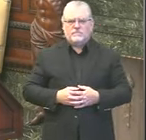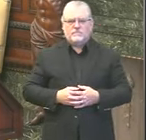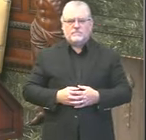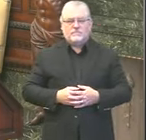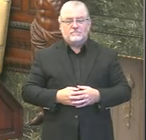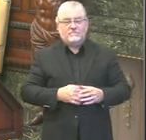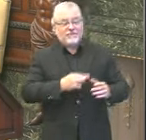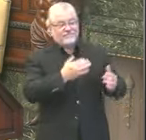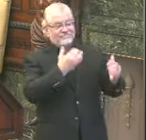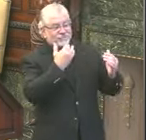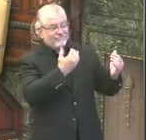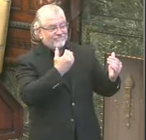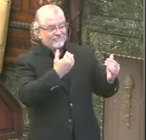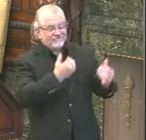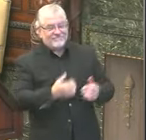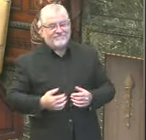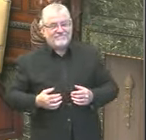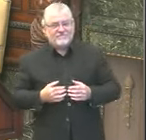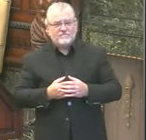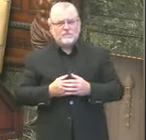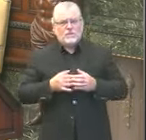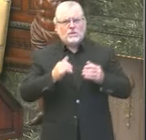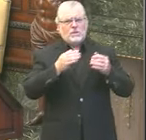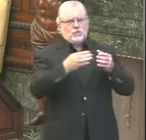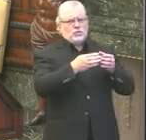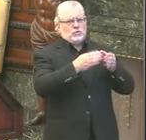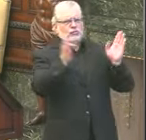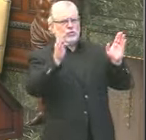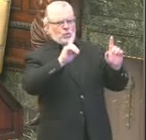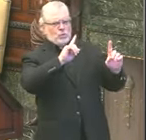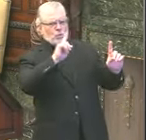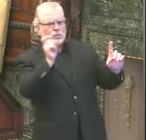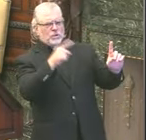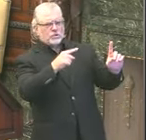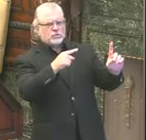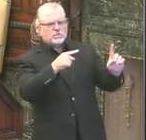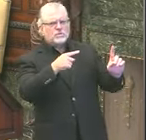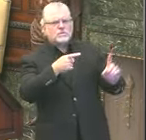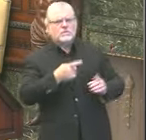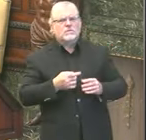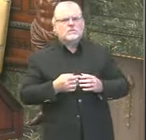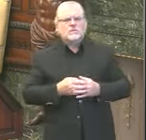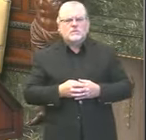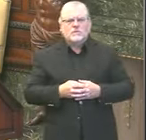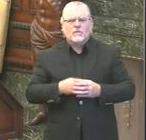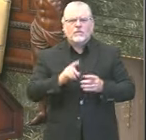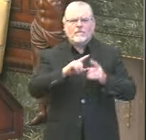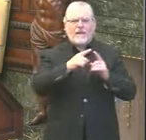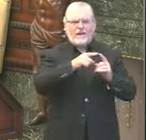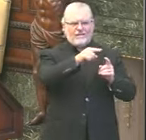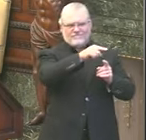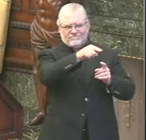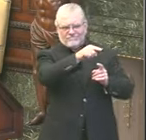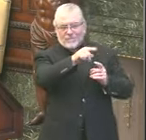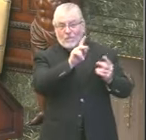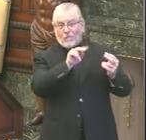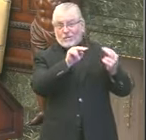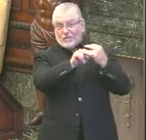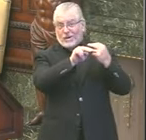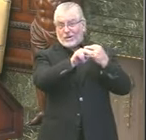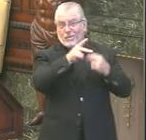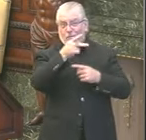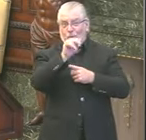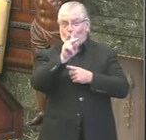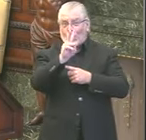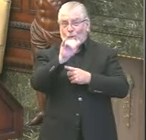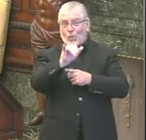Thanks. I had a more general question about plans for the encampment on the Parkway. Is it just going to